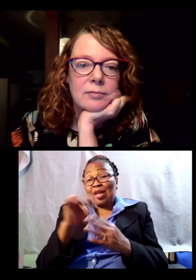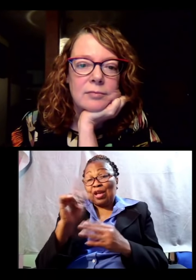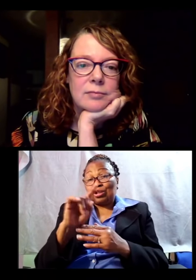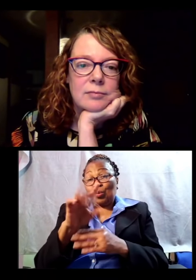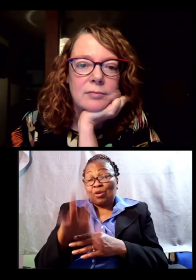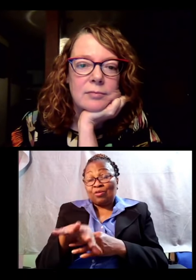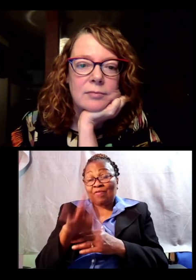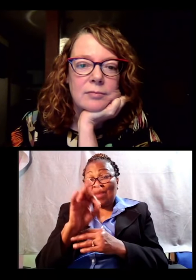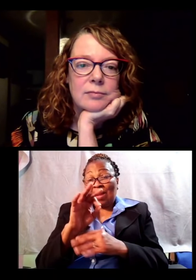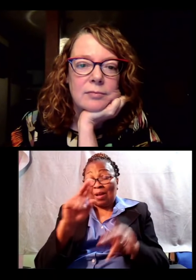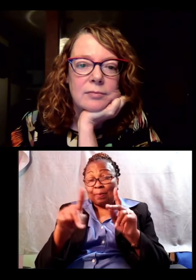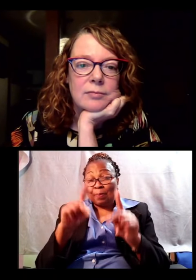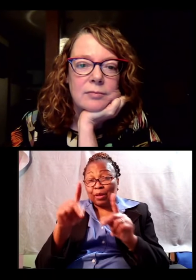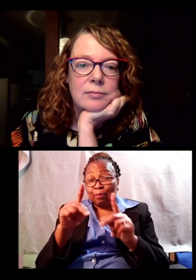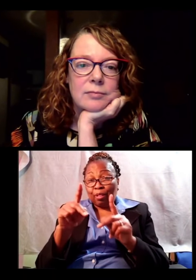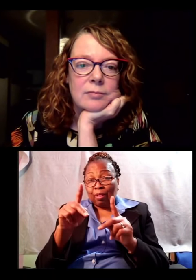people